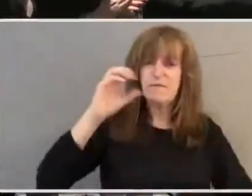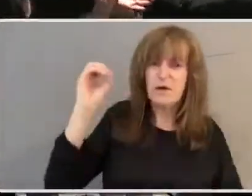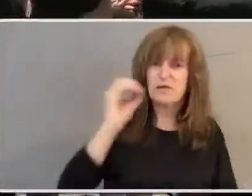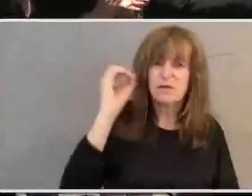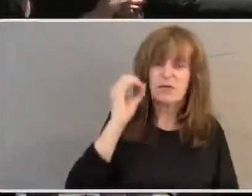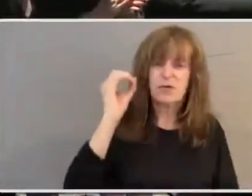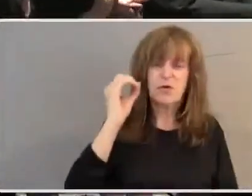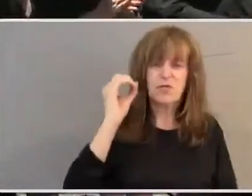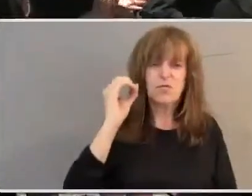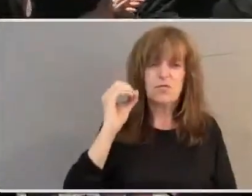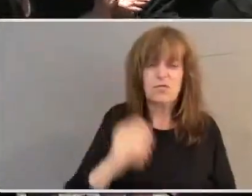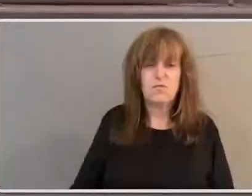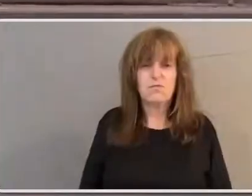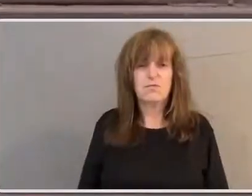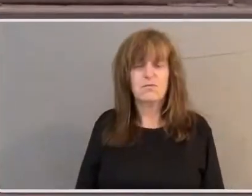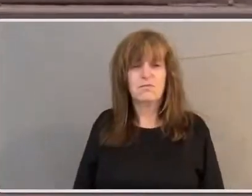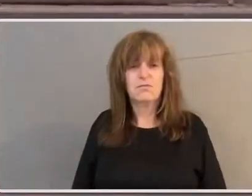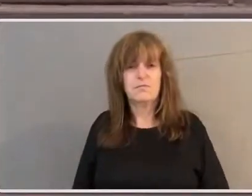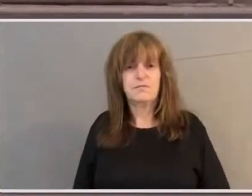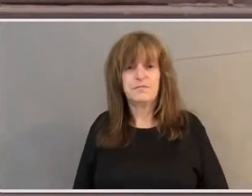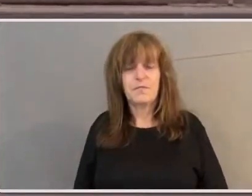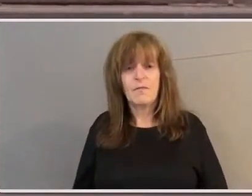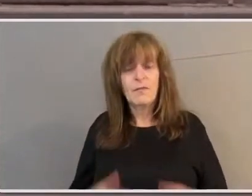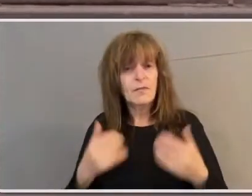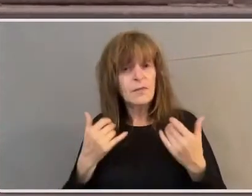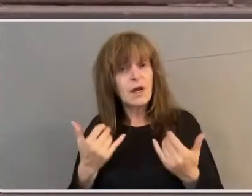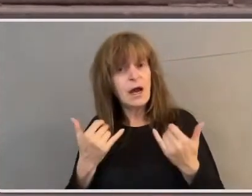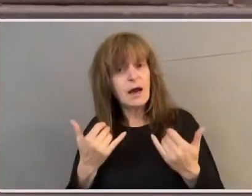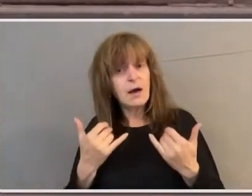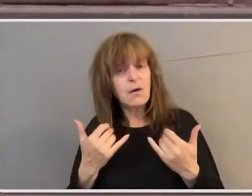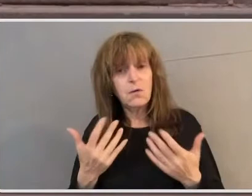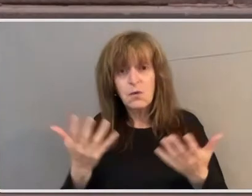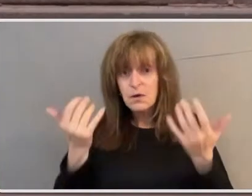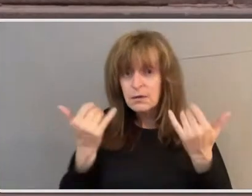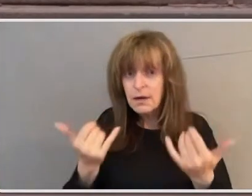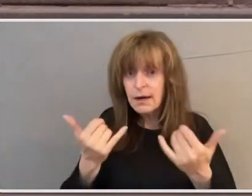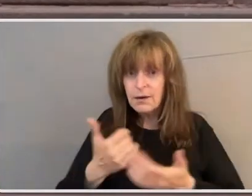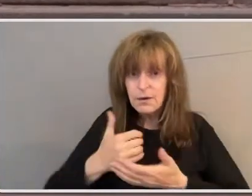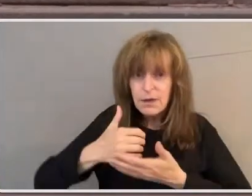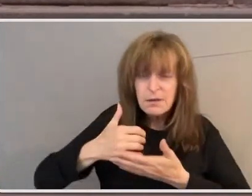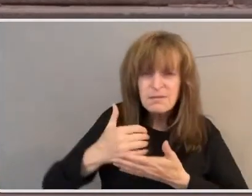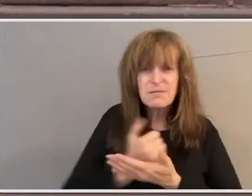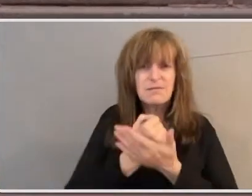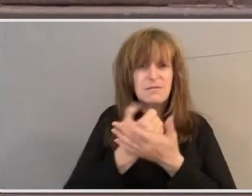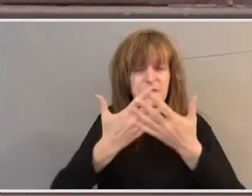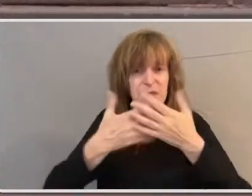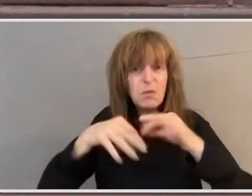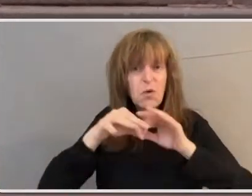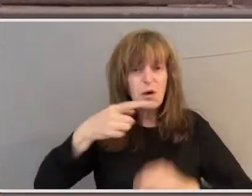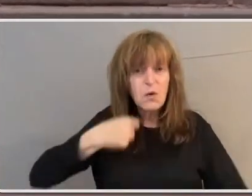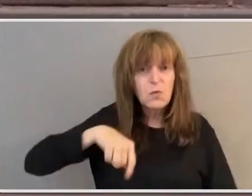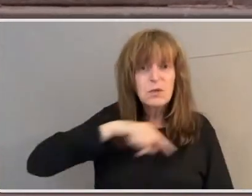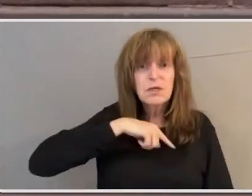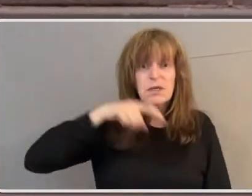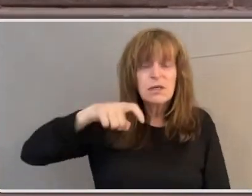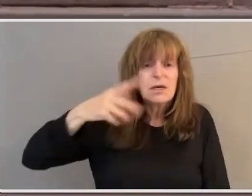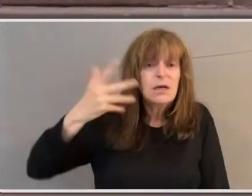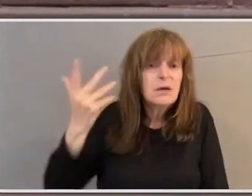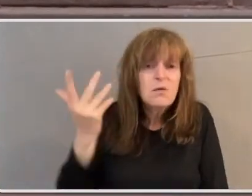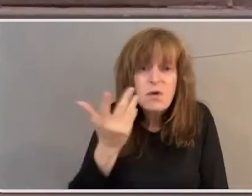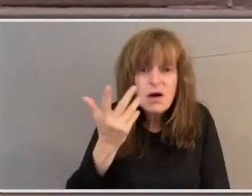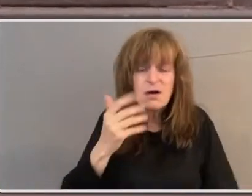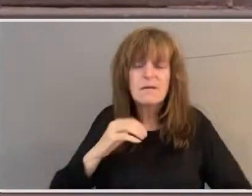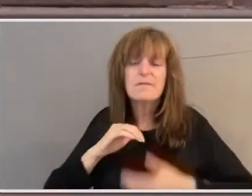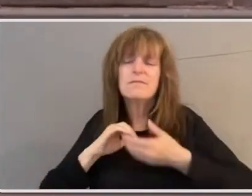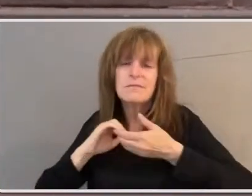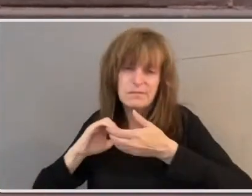And now more than ever, we need unity because the road ahead,